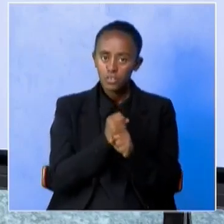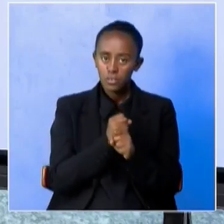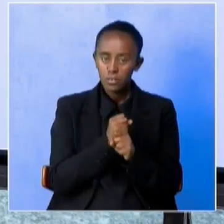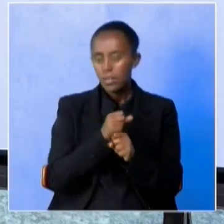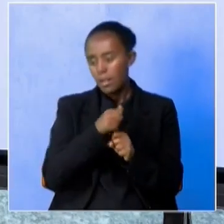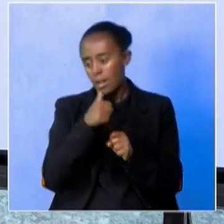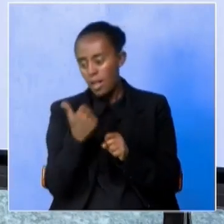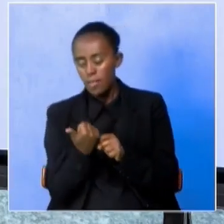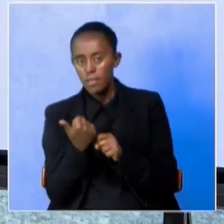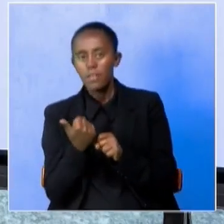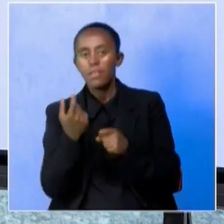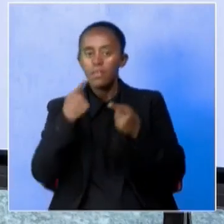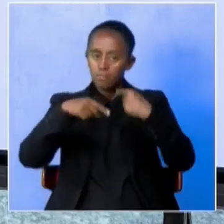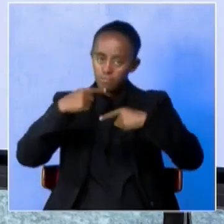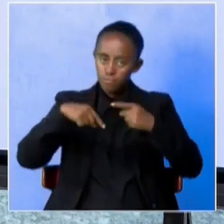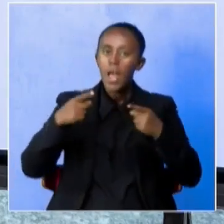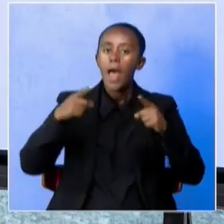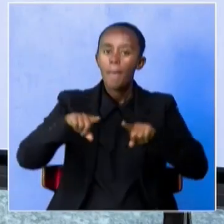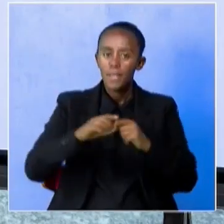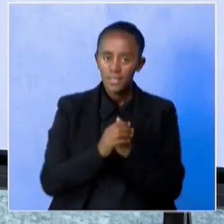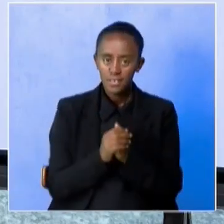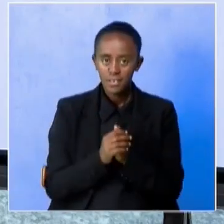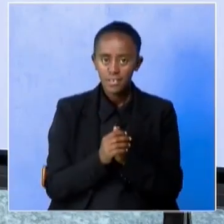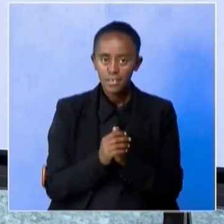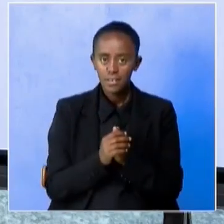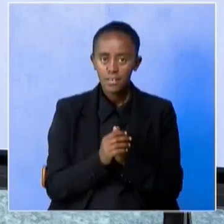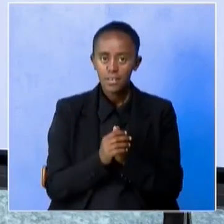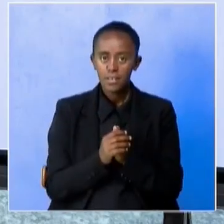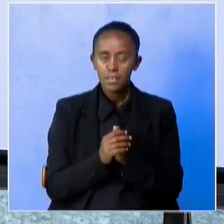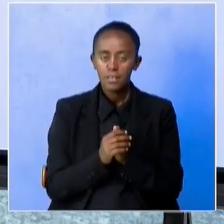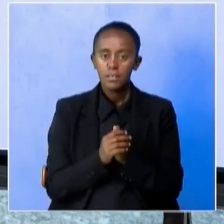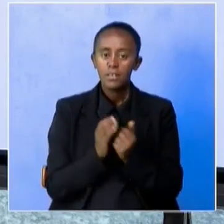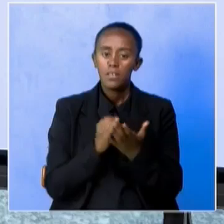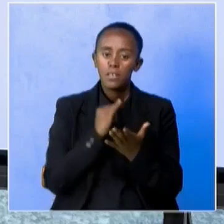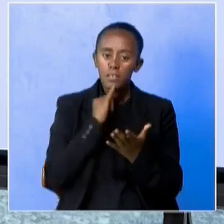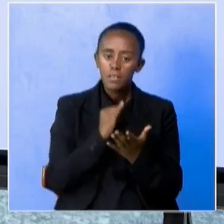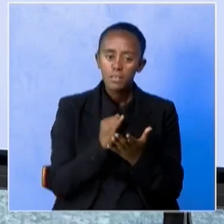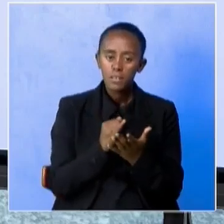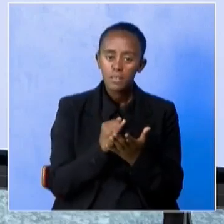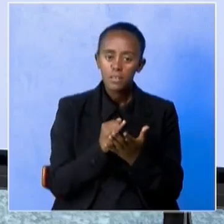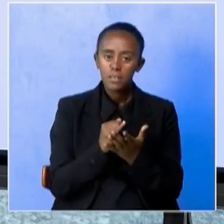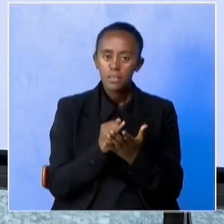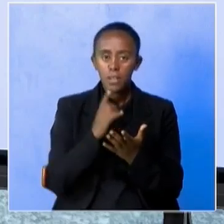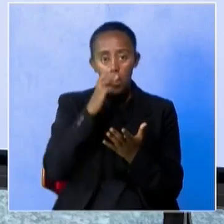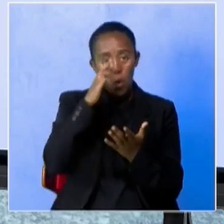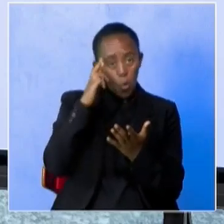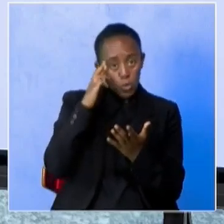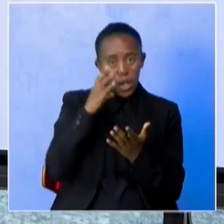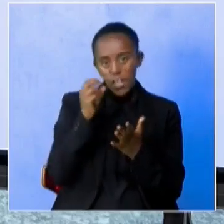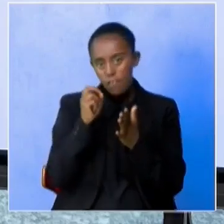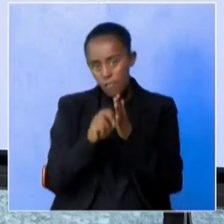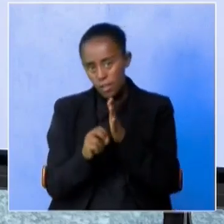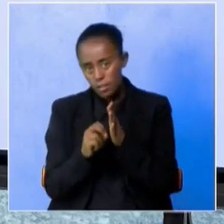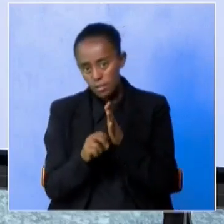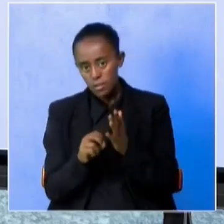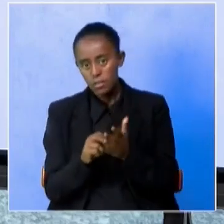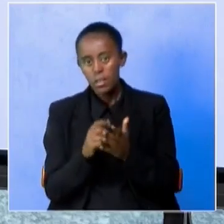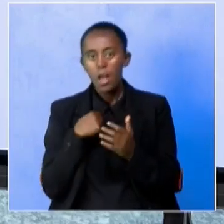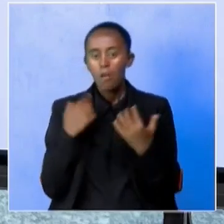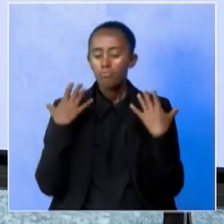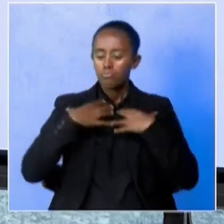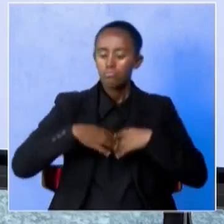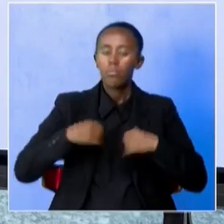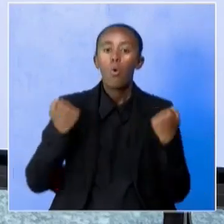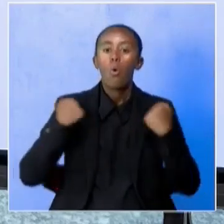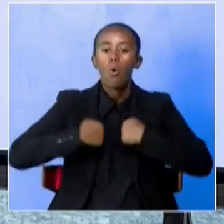another thing will happen. So you could say it is like cause and effect. So I am wearing a